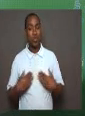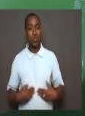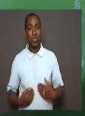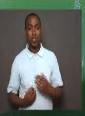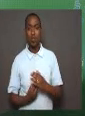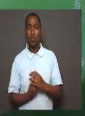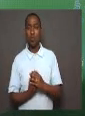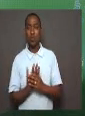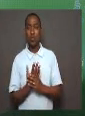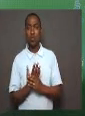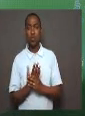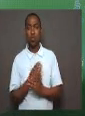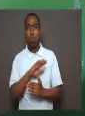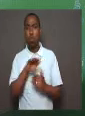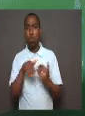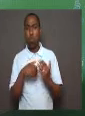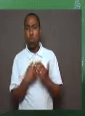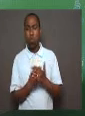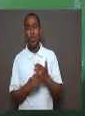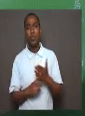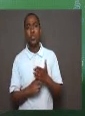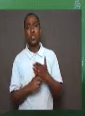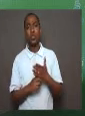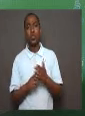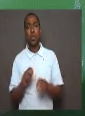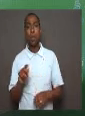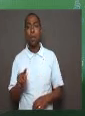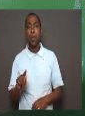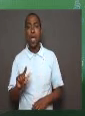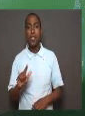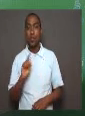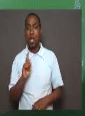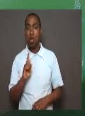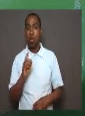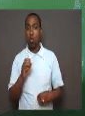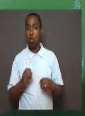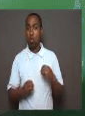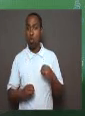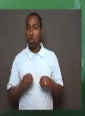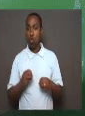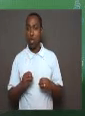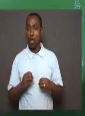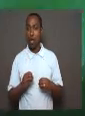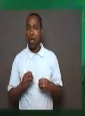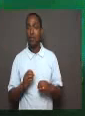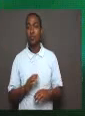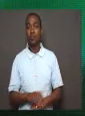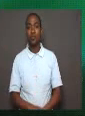body are carried by the plasma to the organs that dispose of them.